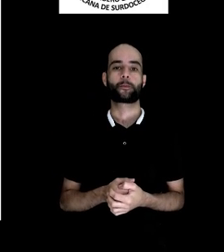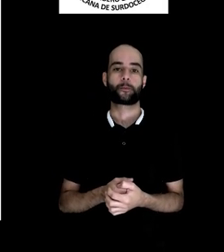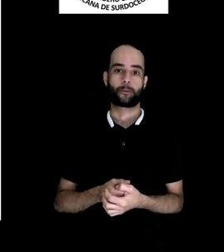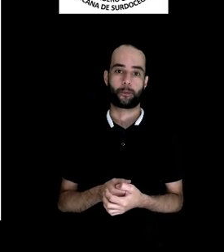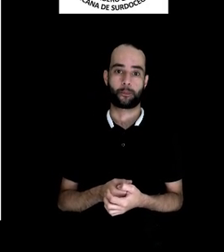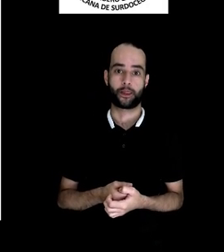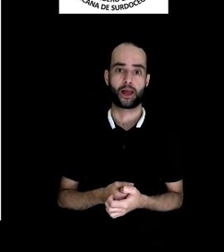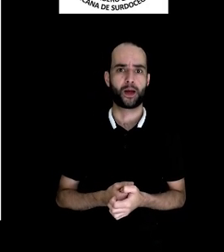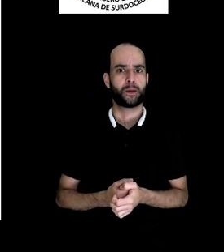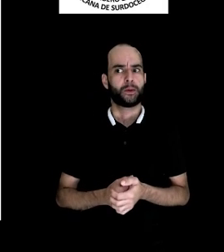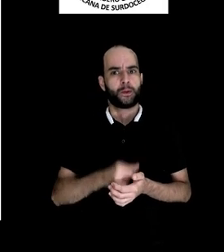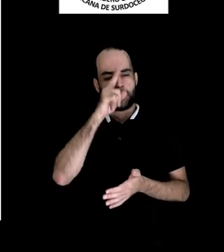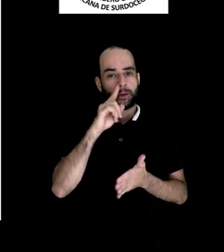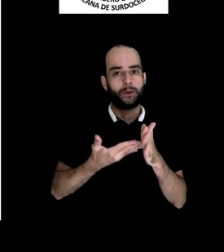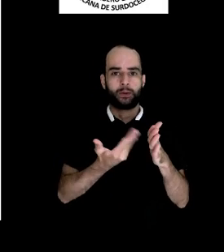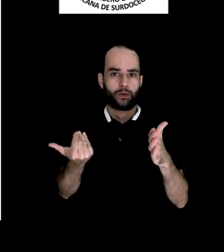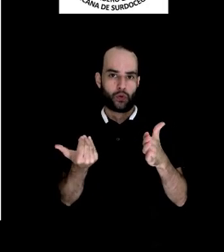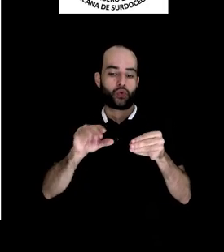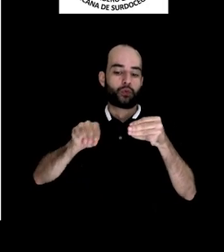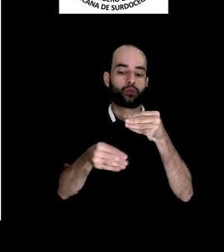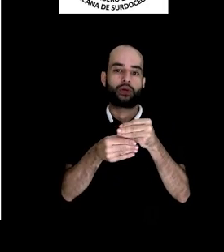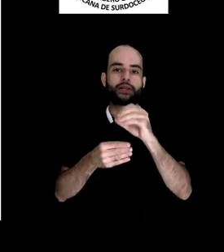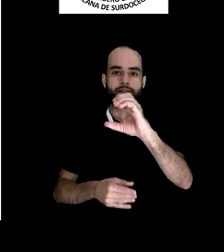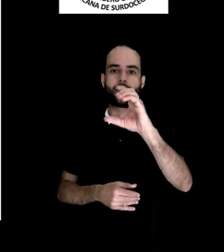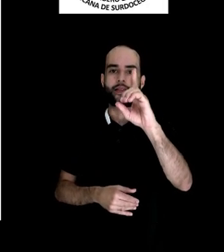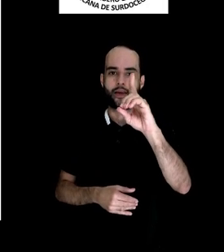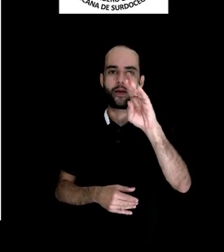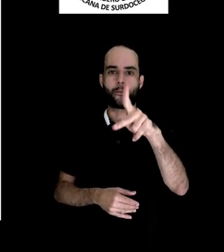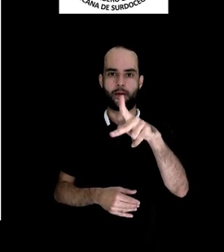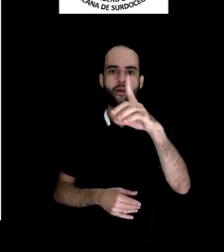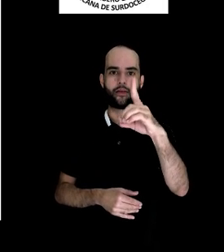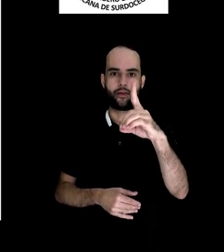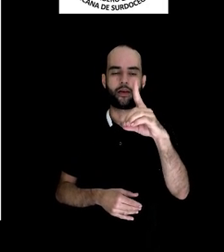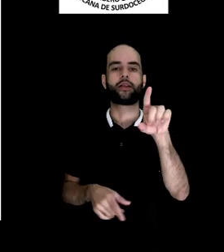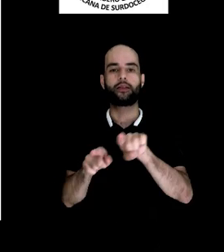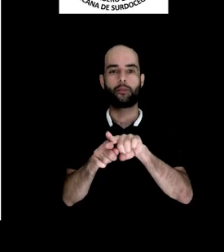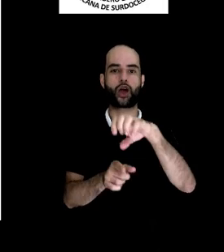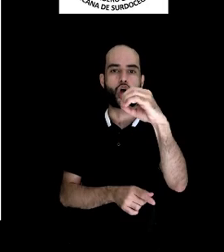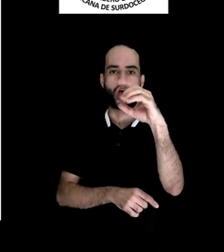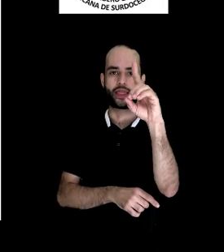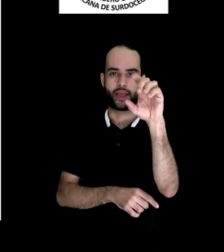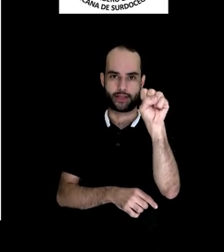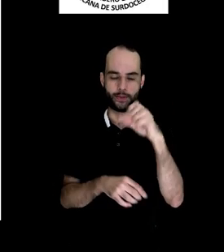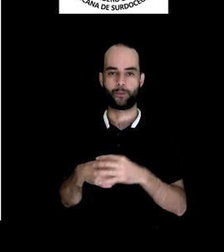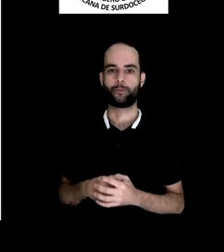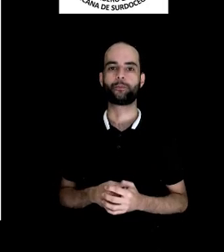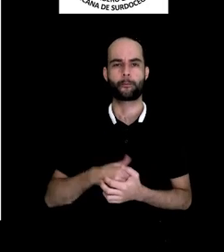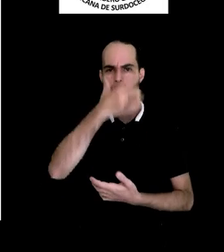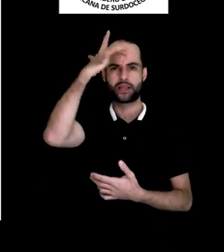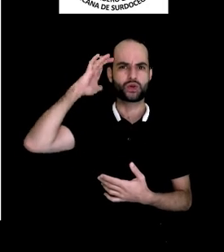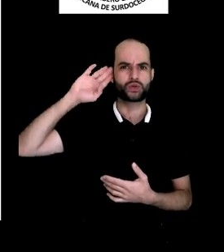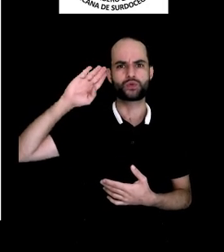Sense International. One line below, in centralized black ink, is